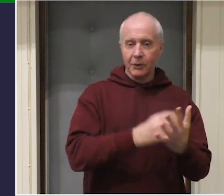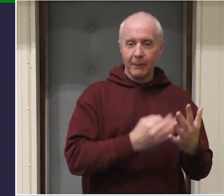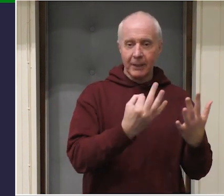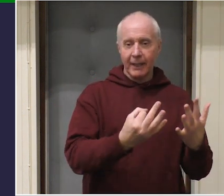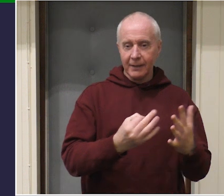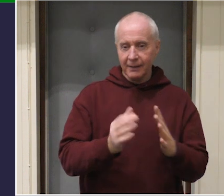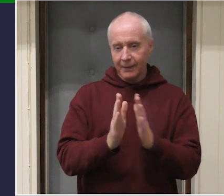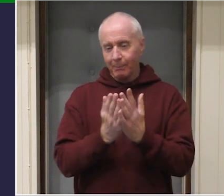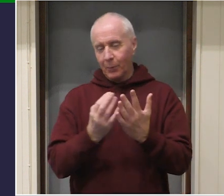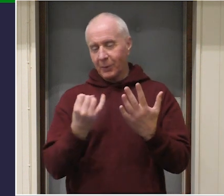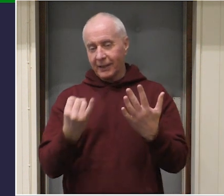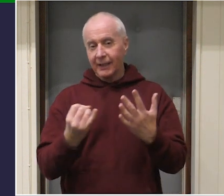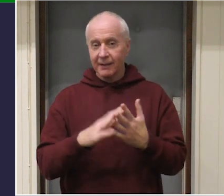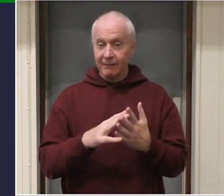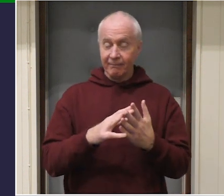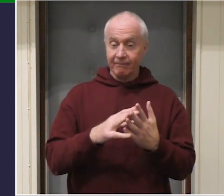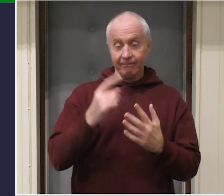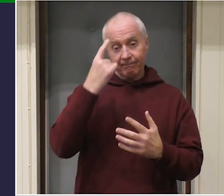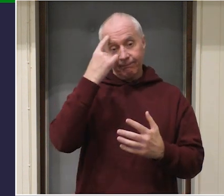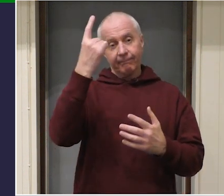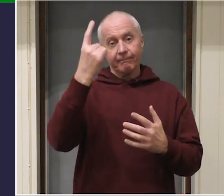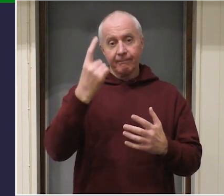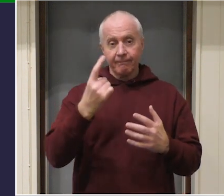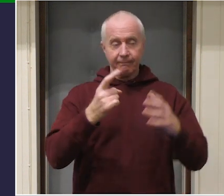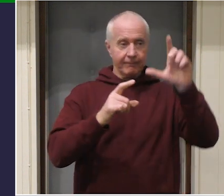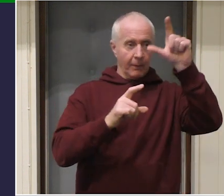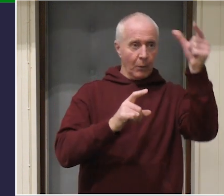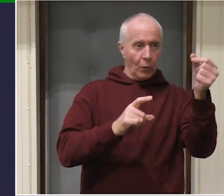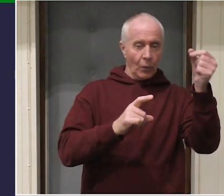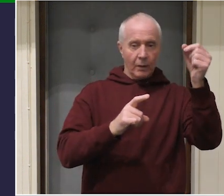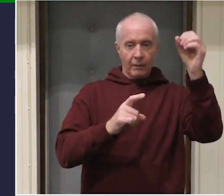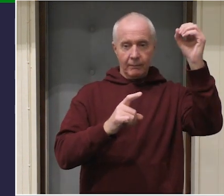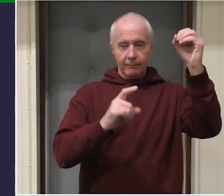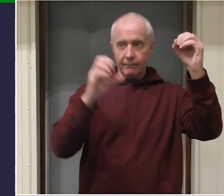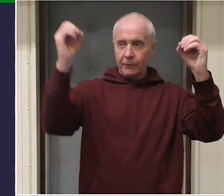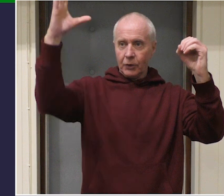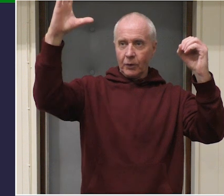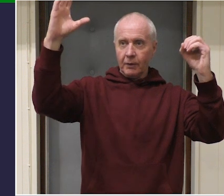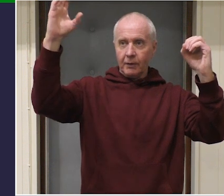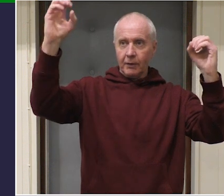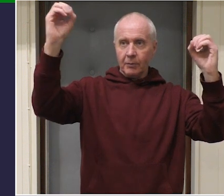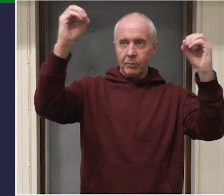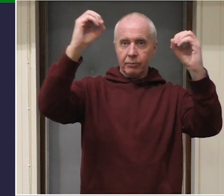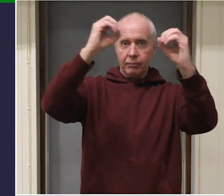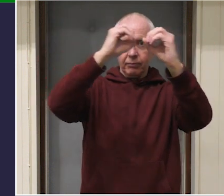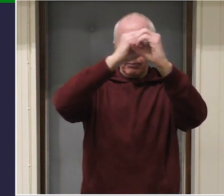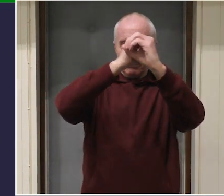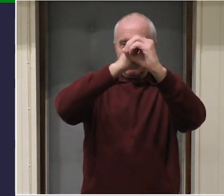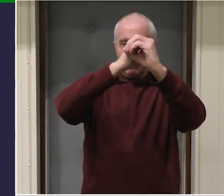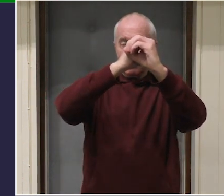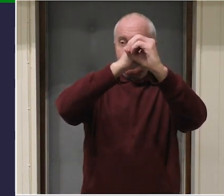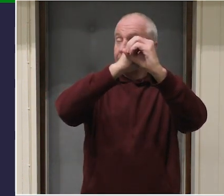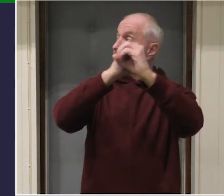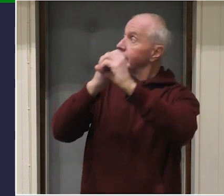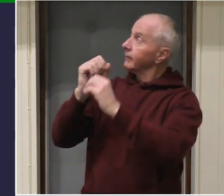he predicts what an eclipse would look like, an eclipse of the moon in front of the sun. So a solar eclipse, and the red